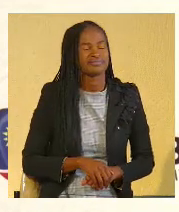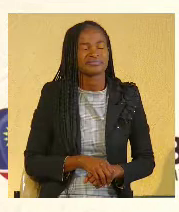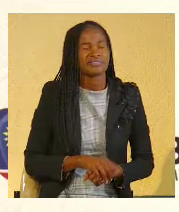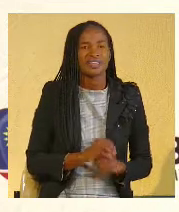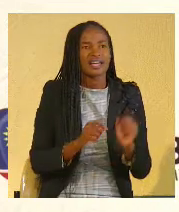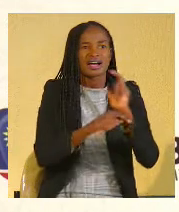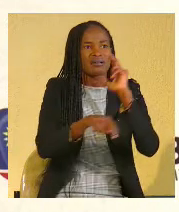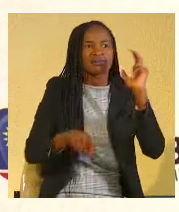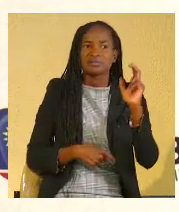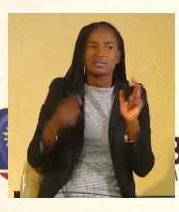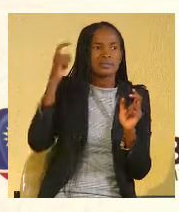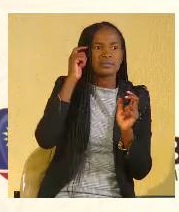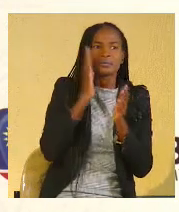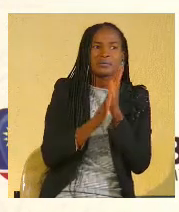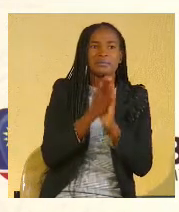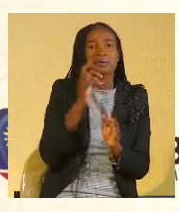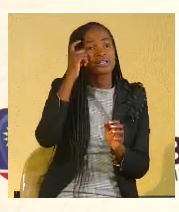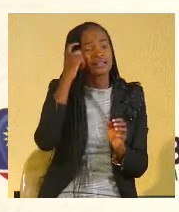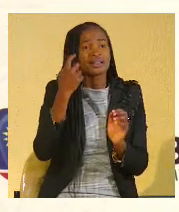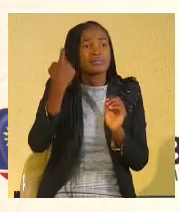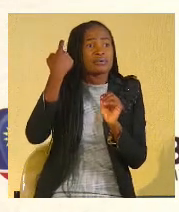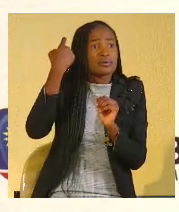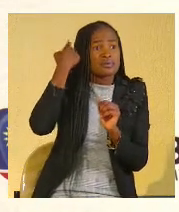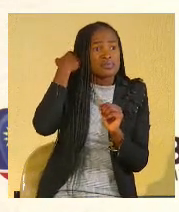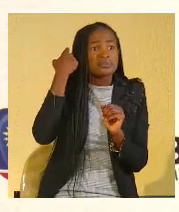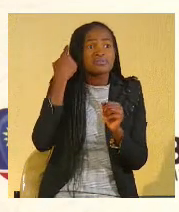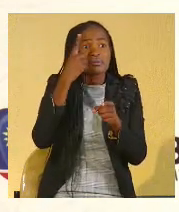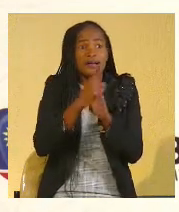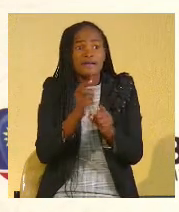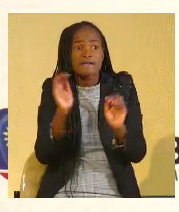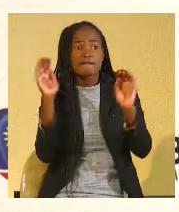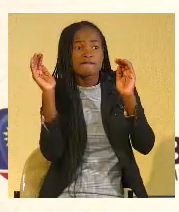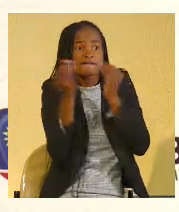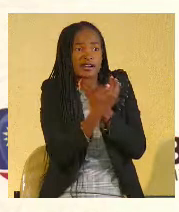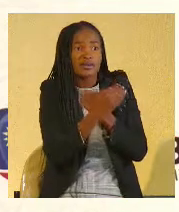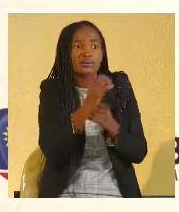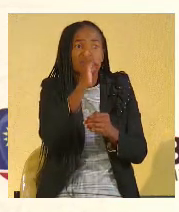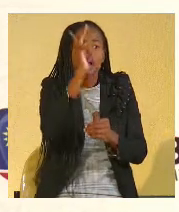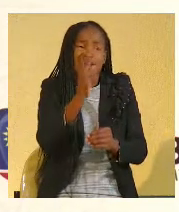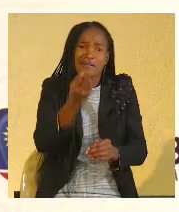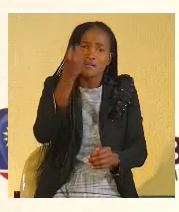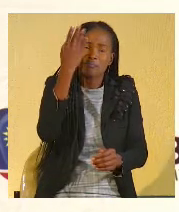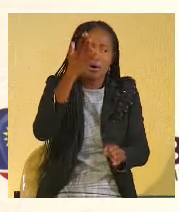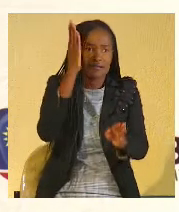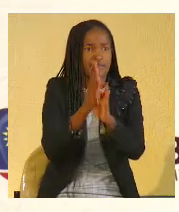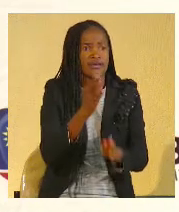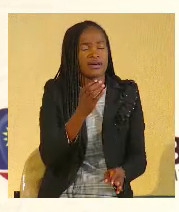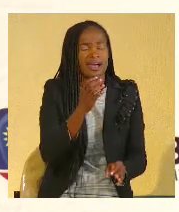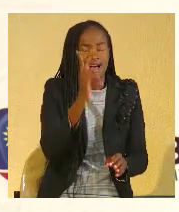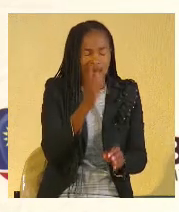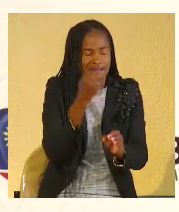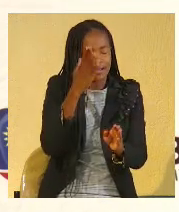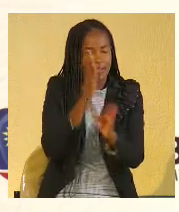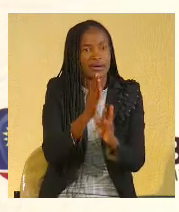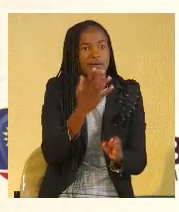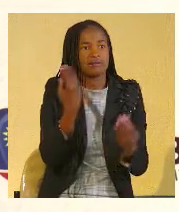COVID-19. Just words of them to put some of these things to rest as to the interventions government has taken has actually put